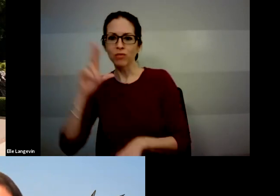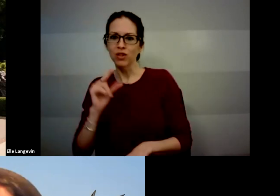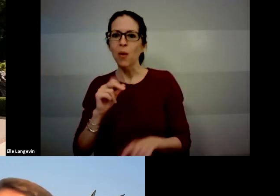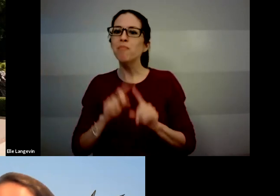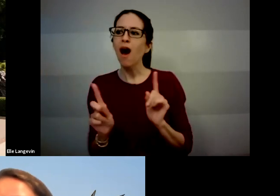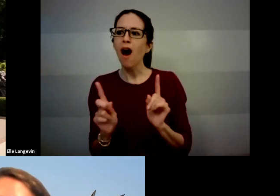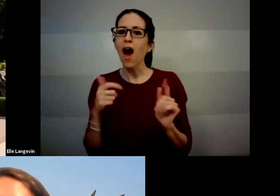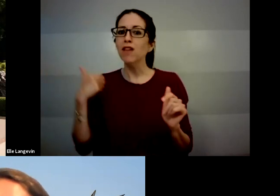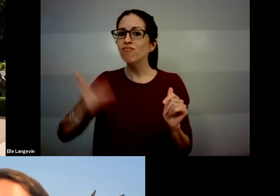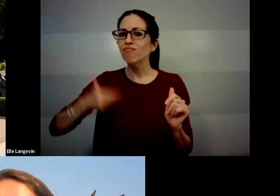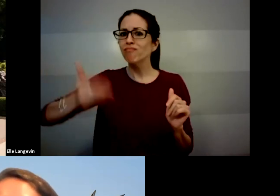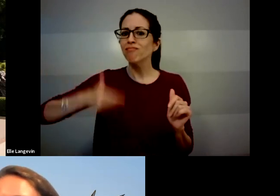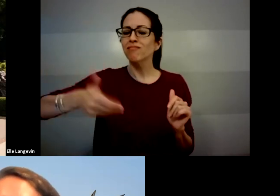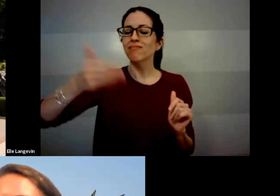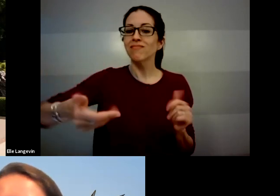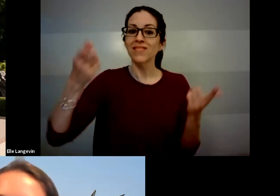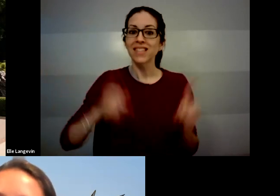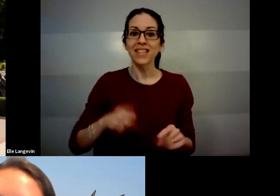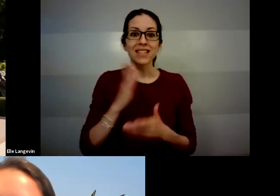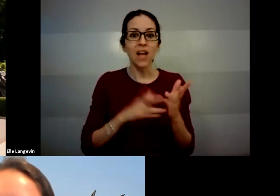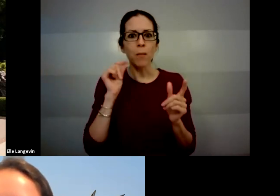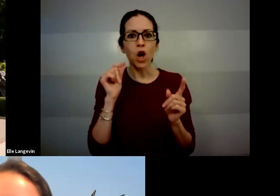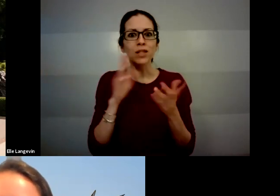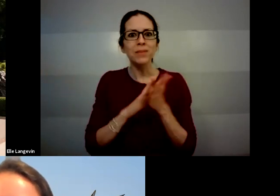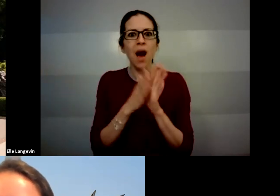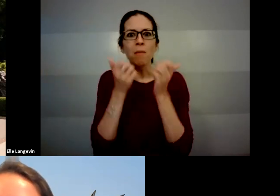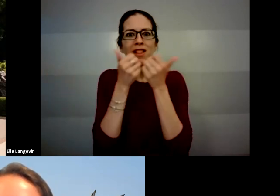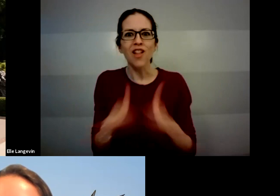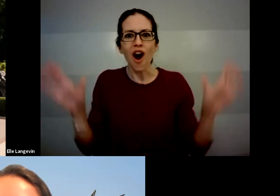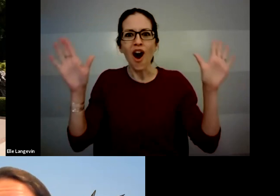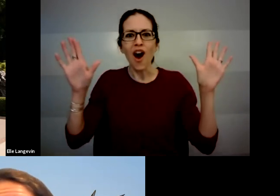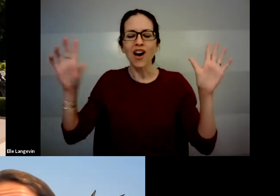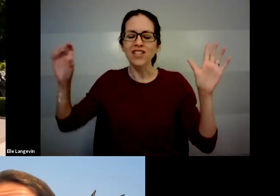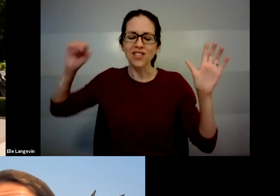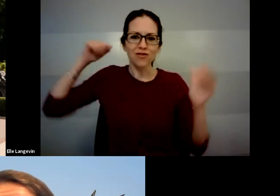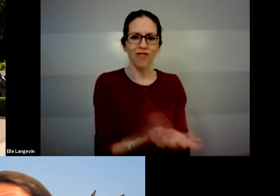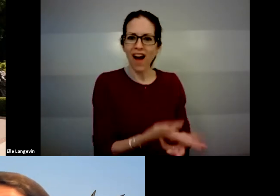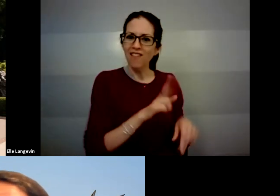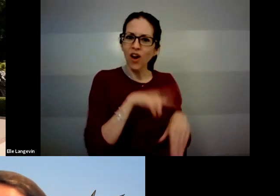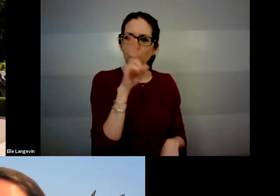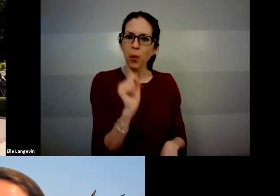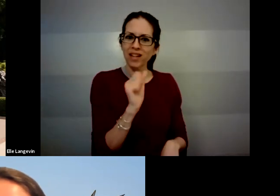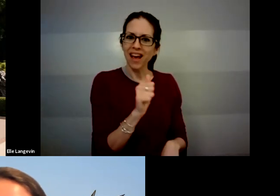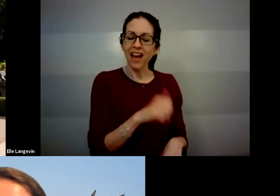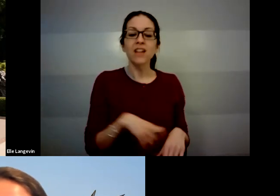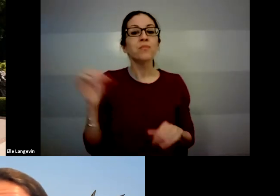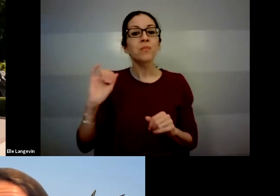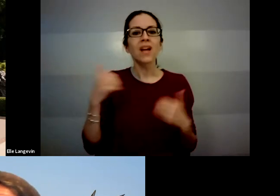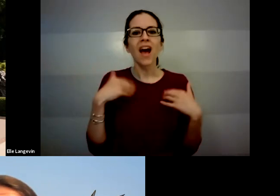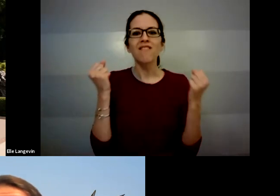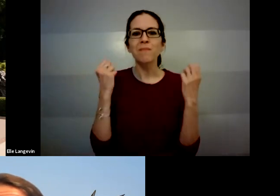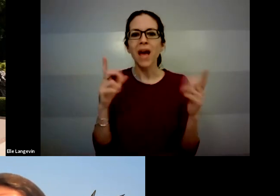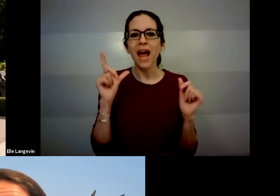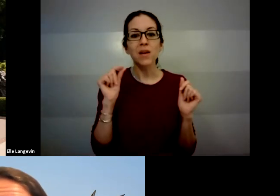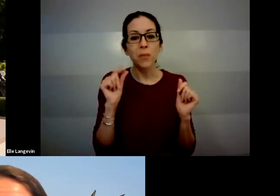regularly, but you know, every year, a few of those birds do show up somewhere in the United States. Wow. There's also a lot of ocean-going birds that